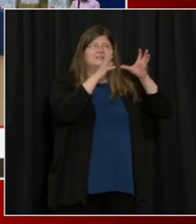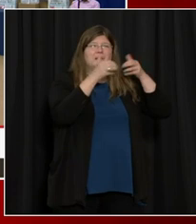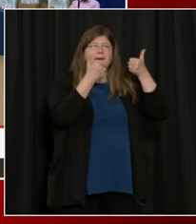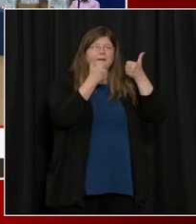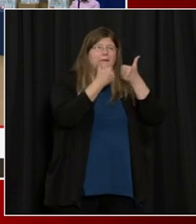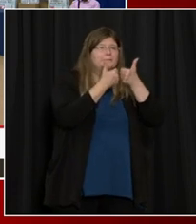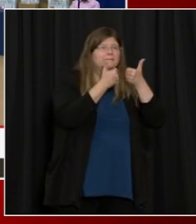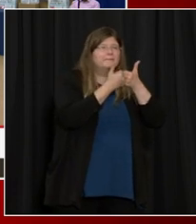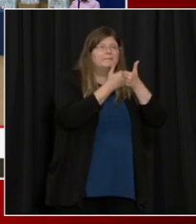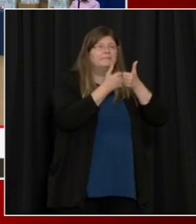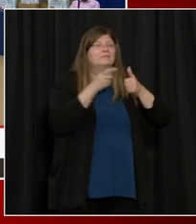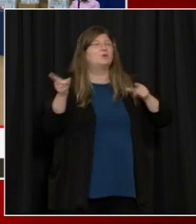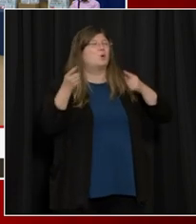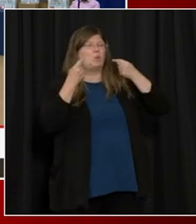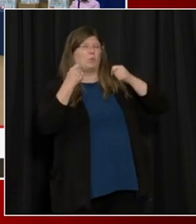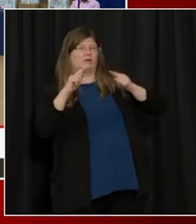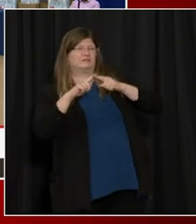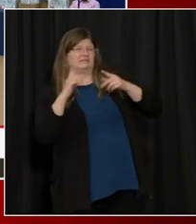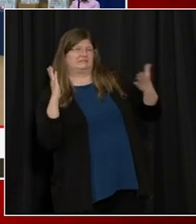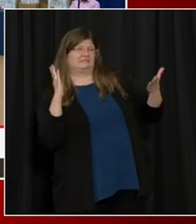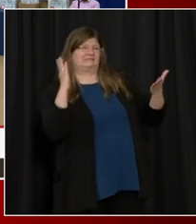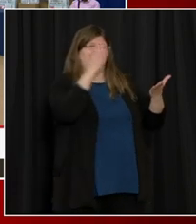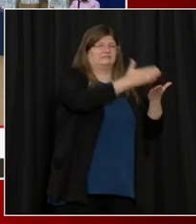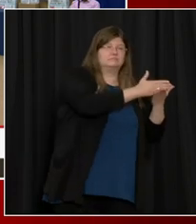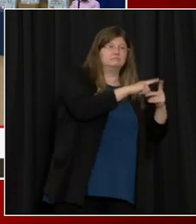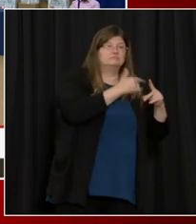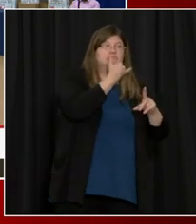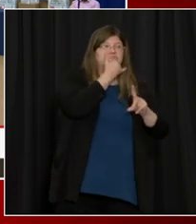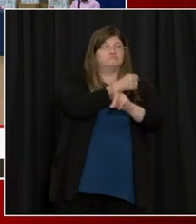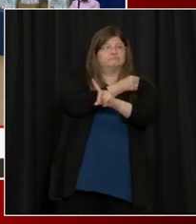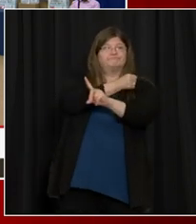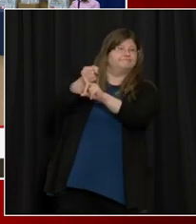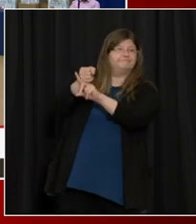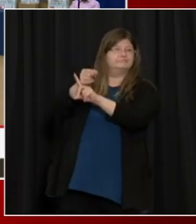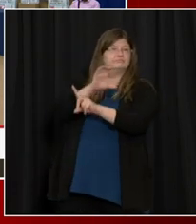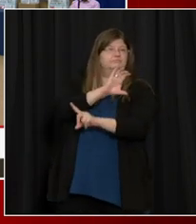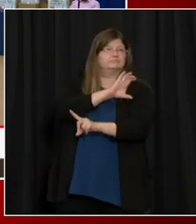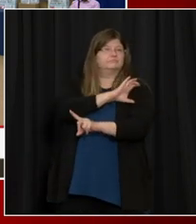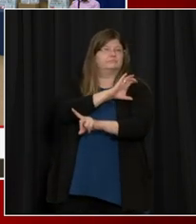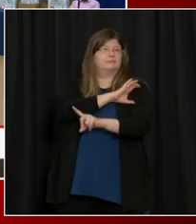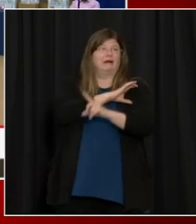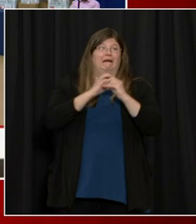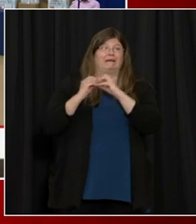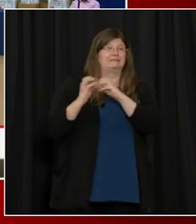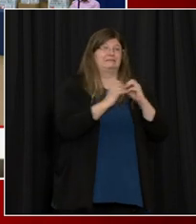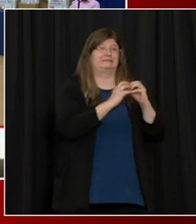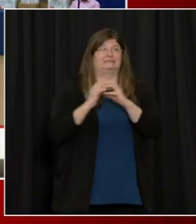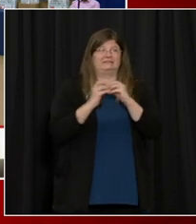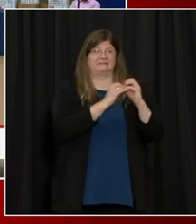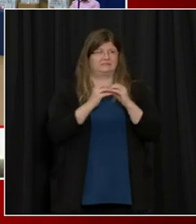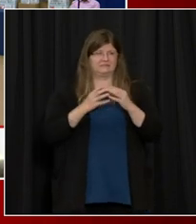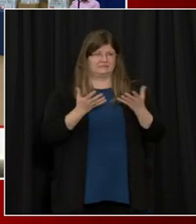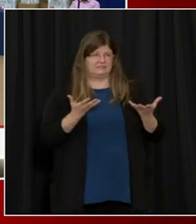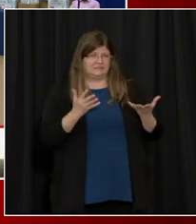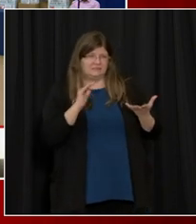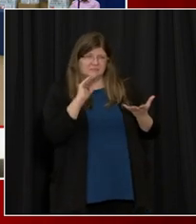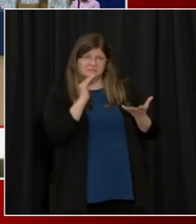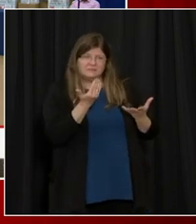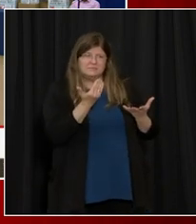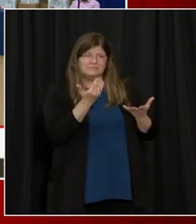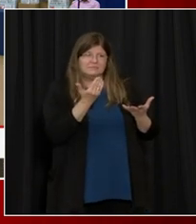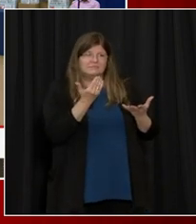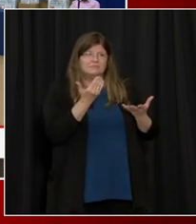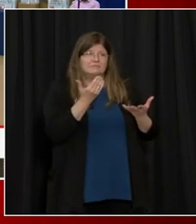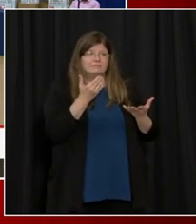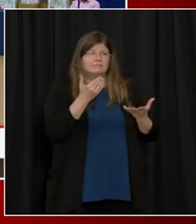face by someone who was willing to punch him. There was a scuffle. One of your officers, it looks like, tried to pepper spray the guy. I understand